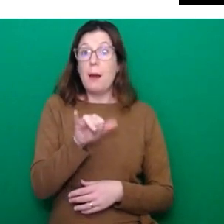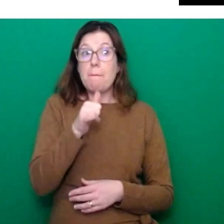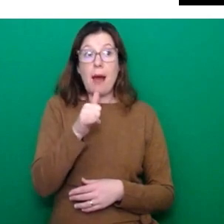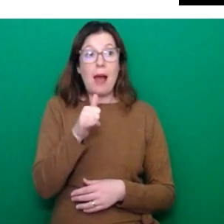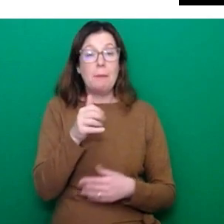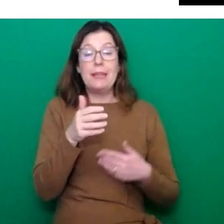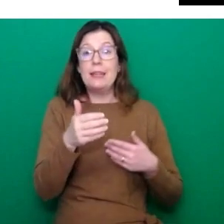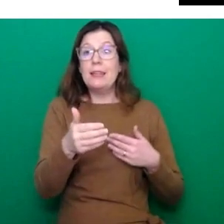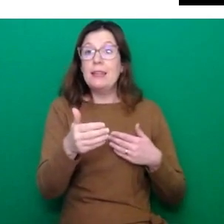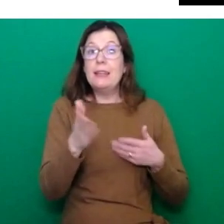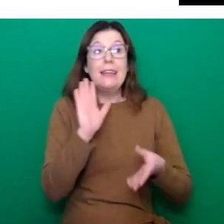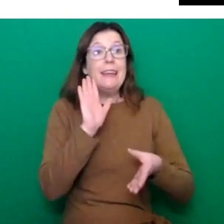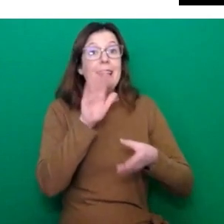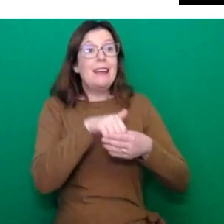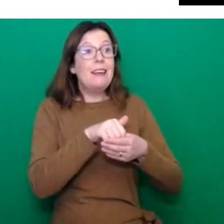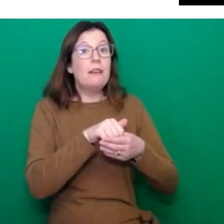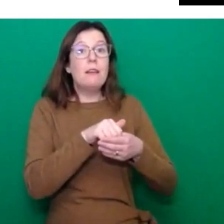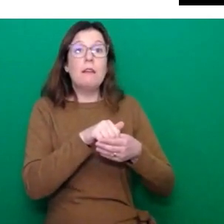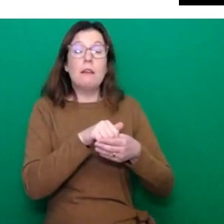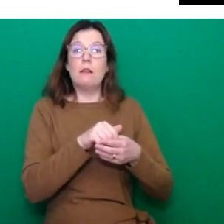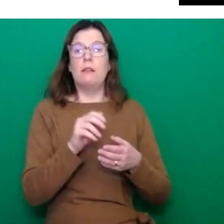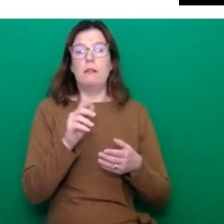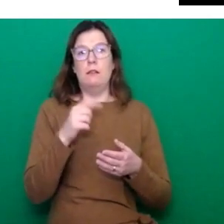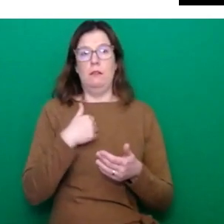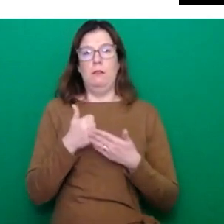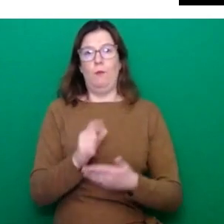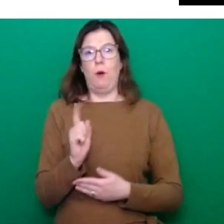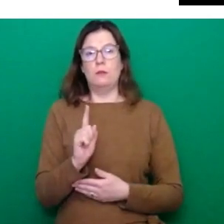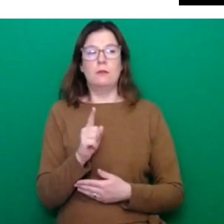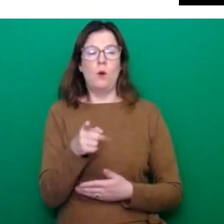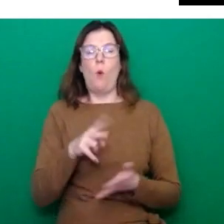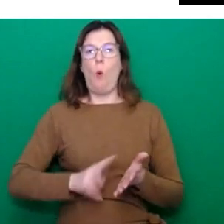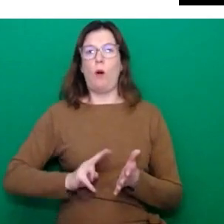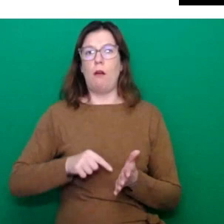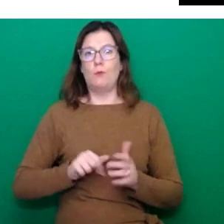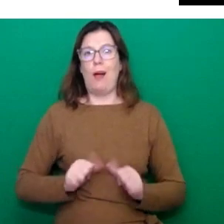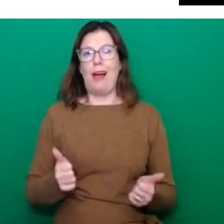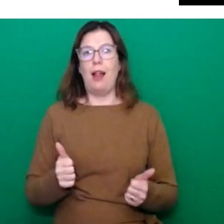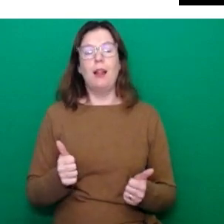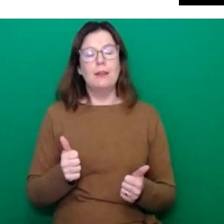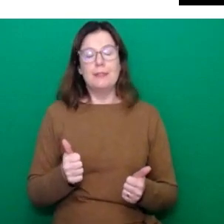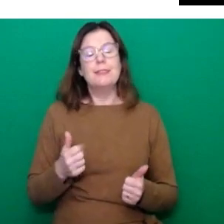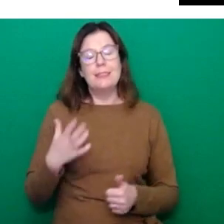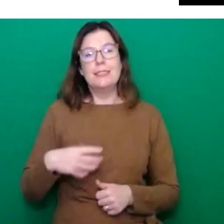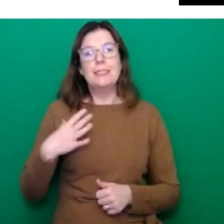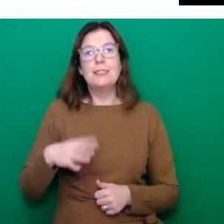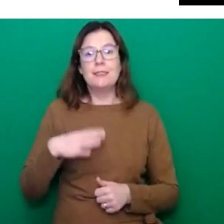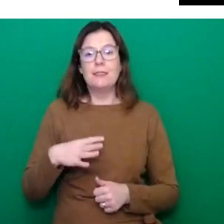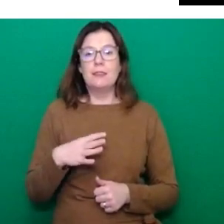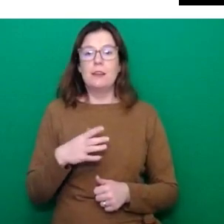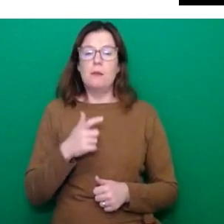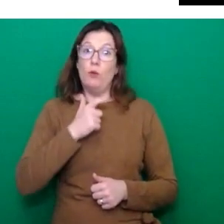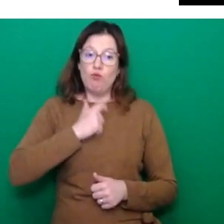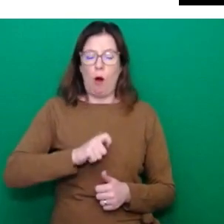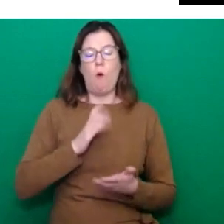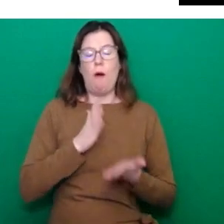phase, make sure you're organised, because that will definitely help. And yeah, like I said, it's definitely a valuable role that we're